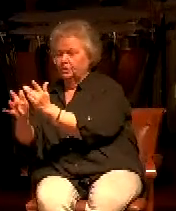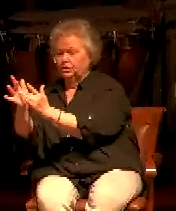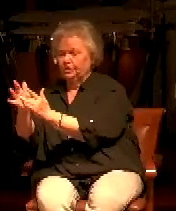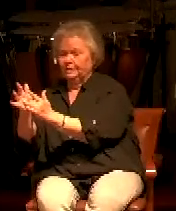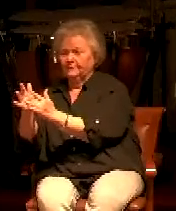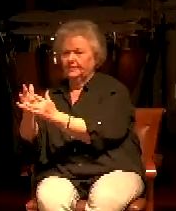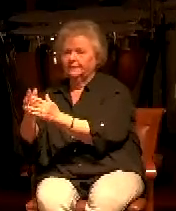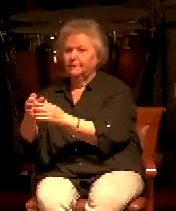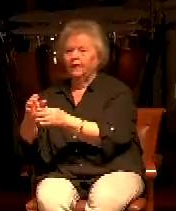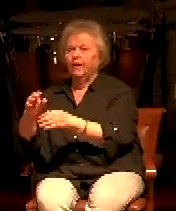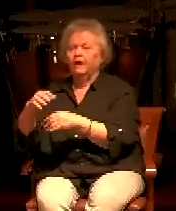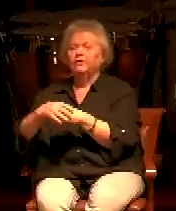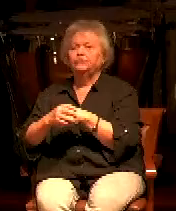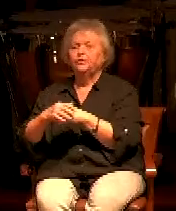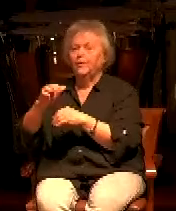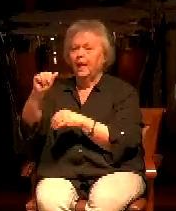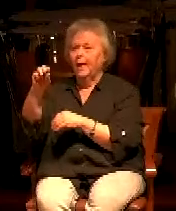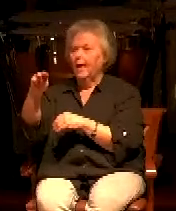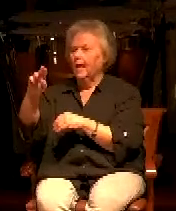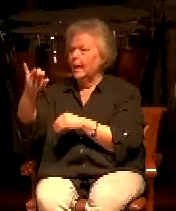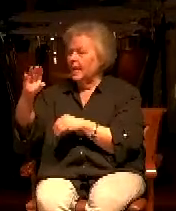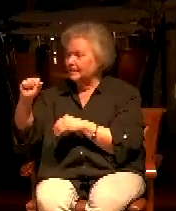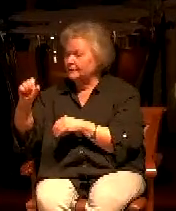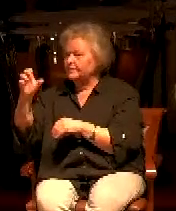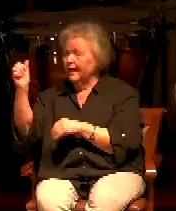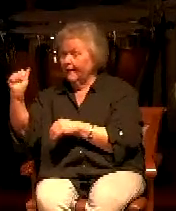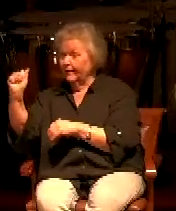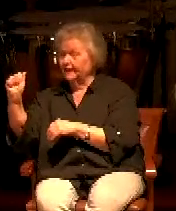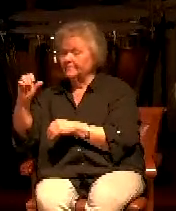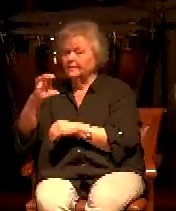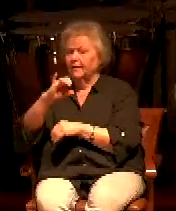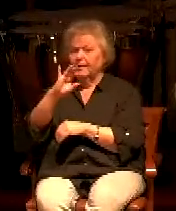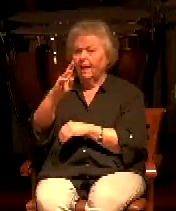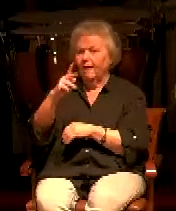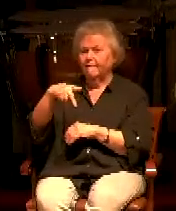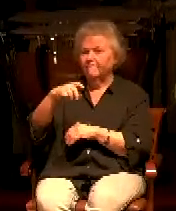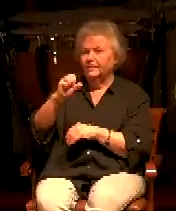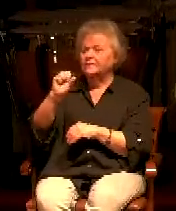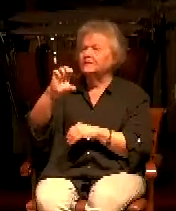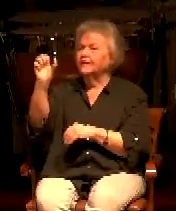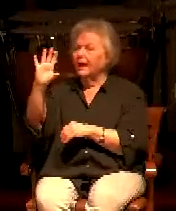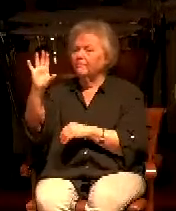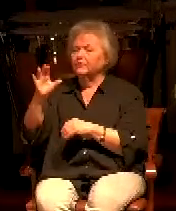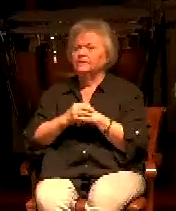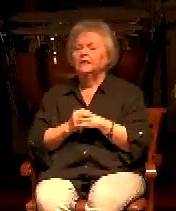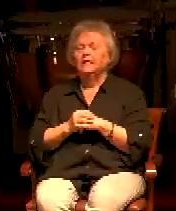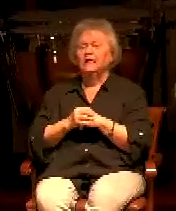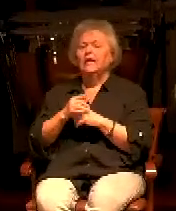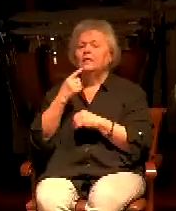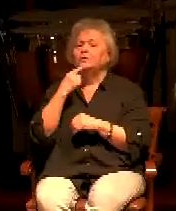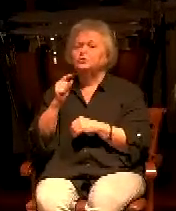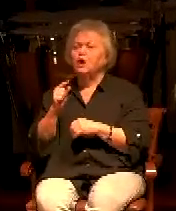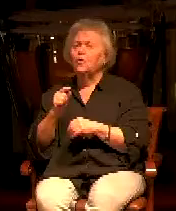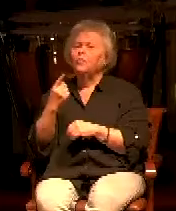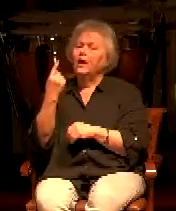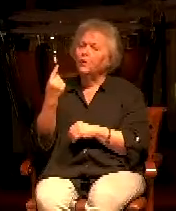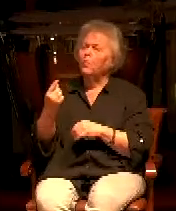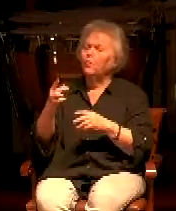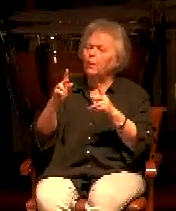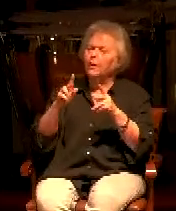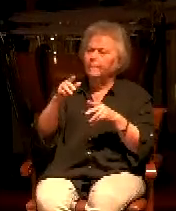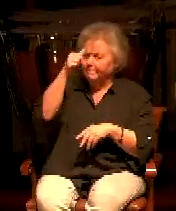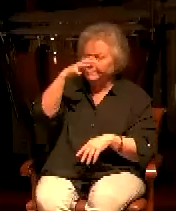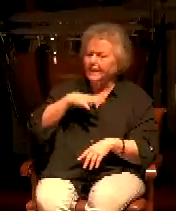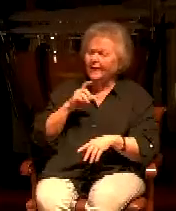year. It was Caiaphas who had advised the Jews that he would be expedient that one man should die for the people. Simon Peter